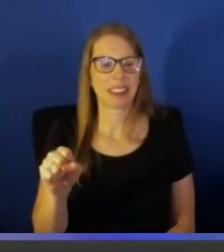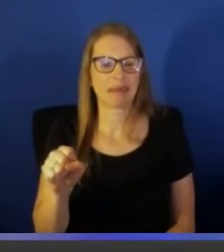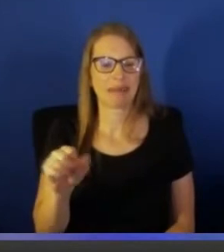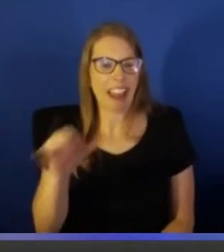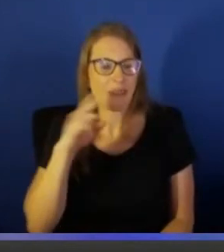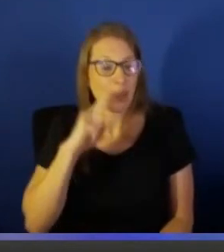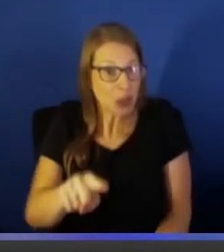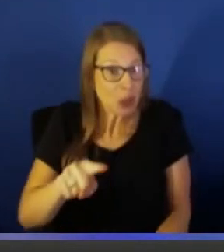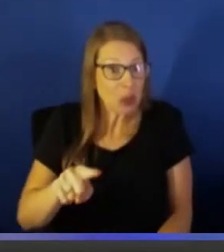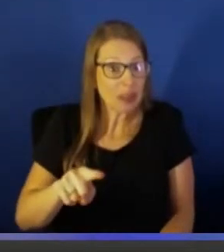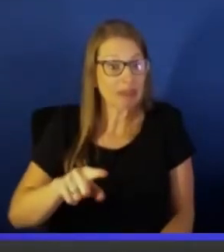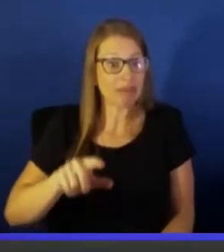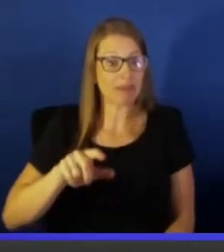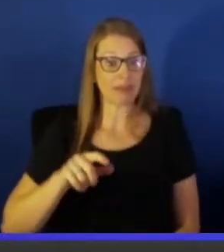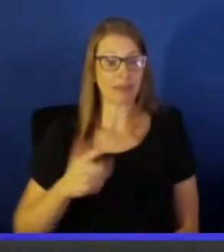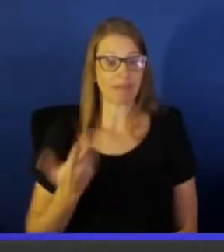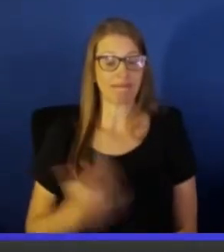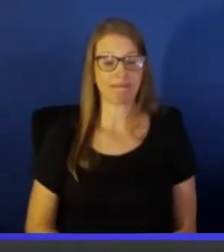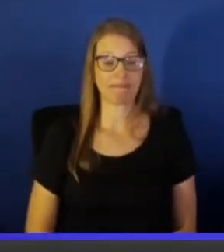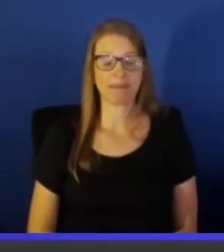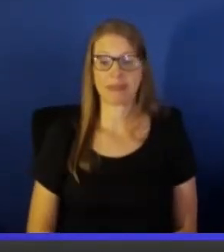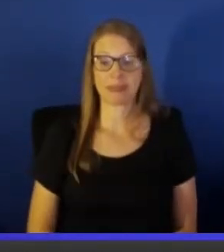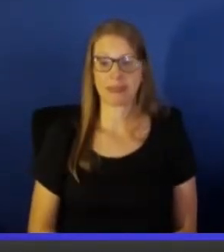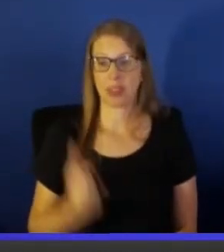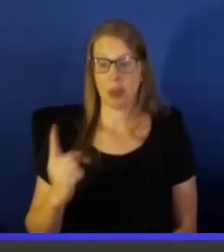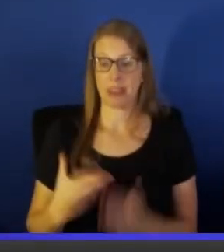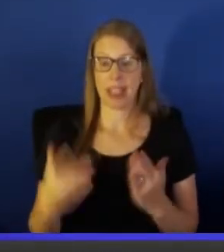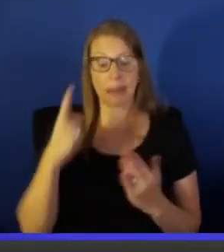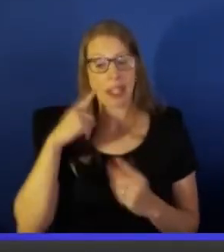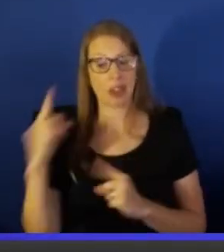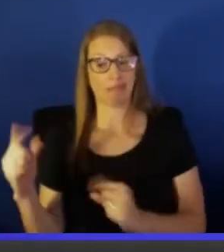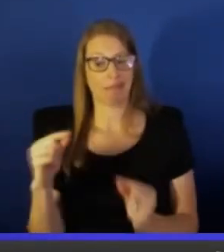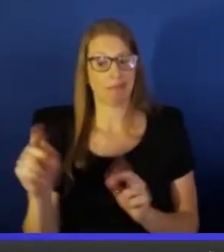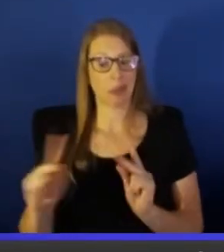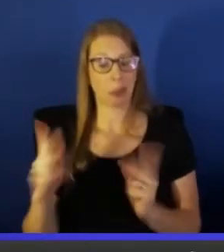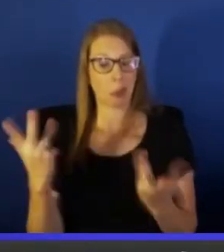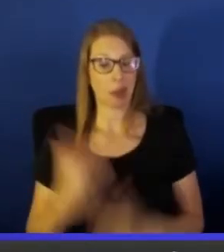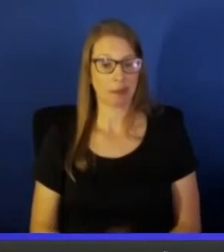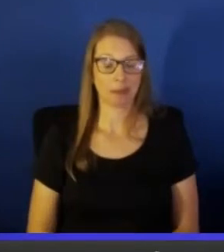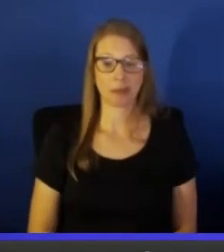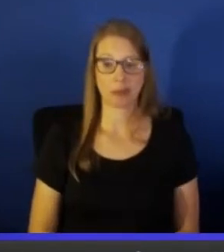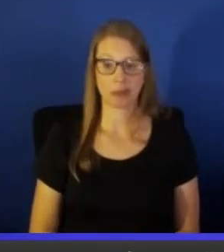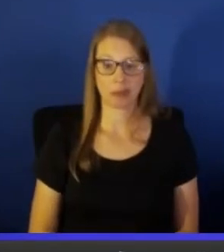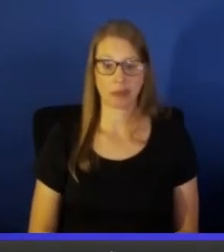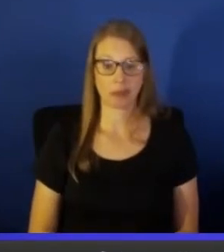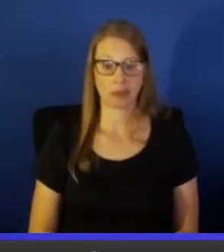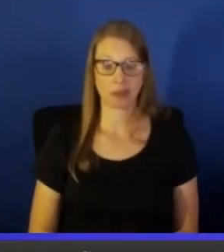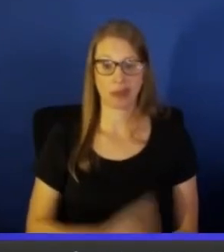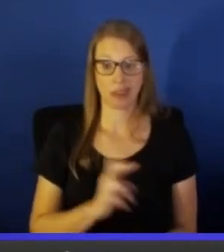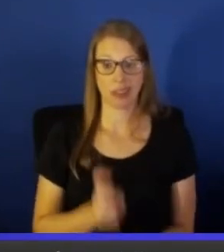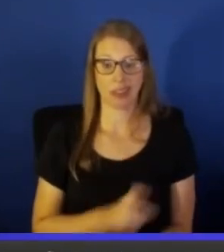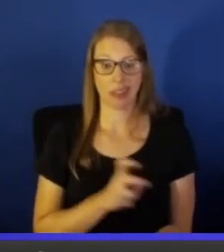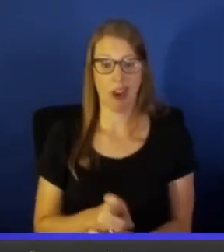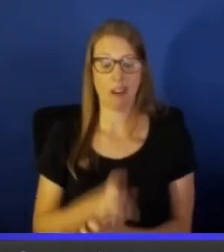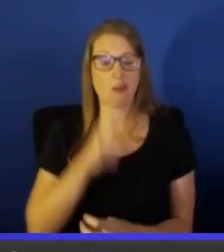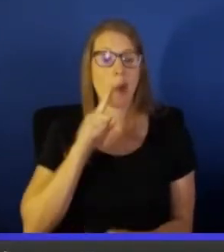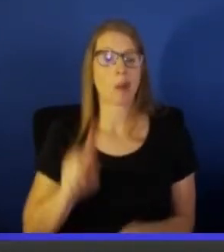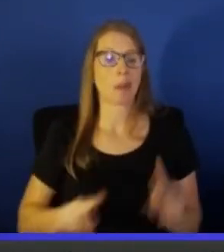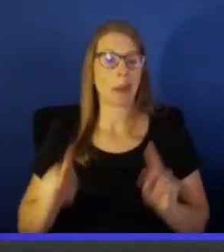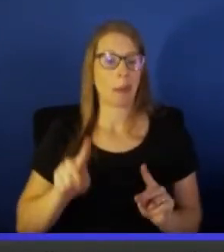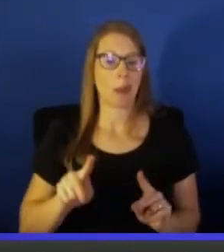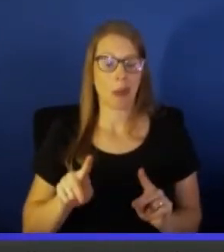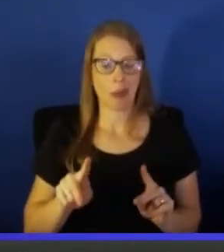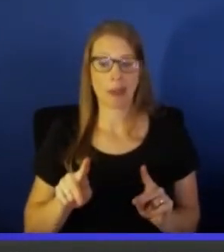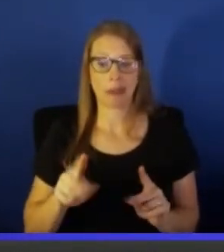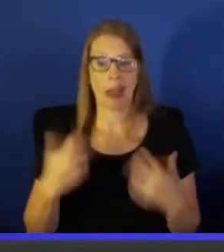in your life? Yeah, one thing that I'm hearing from folks is that this has been so hard on the folks who, especially those in the health department